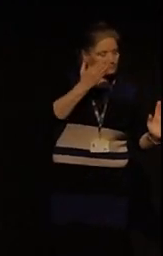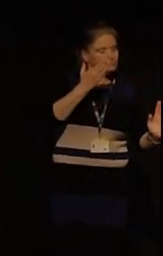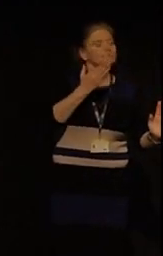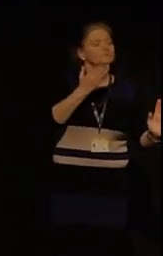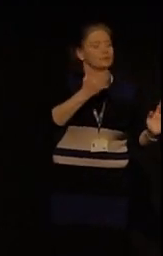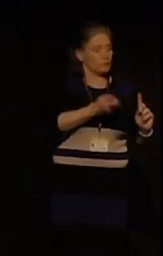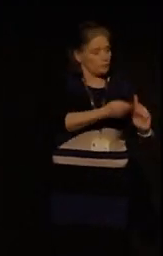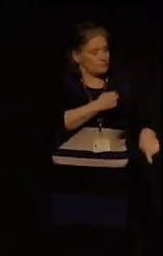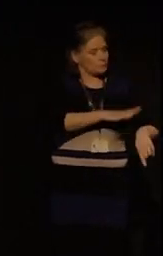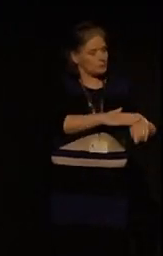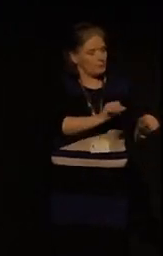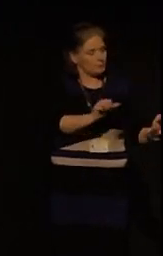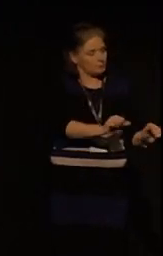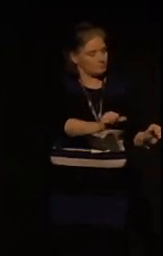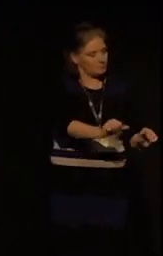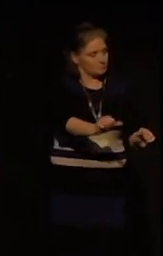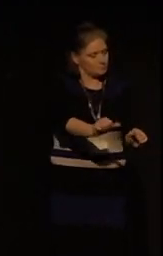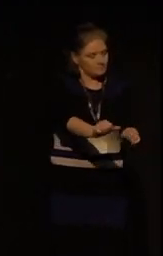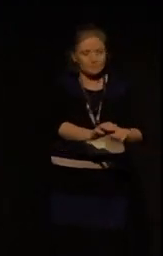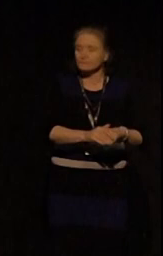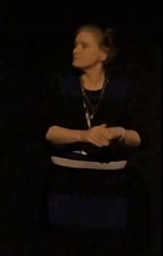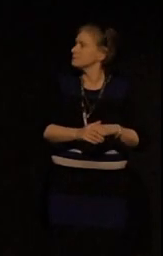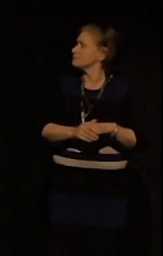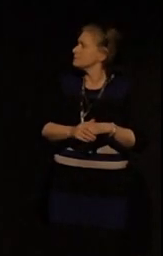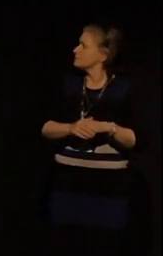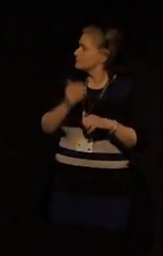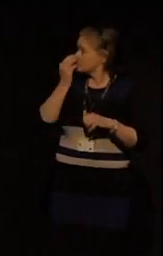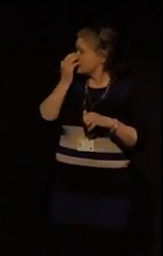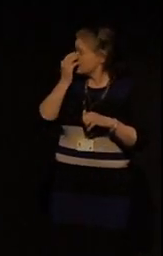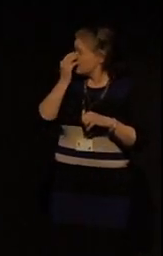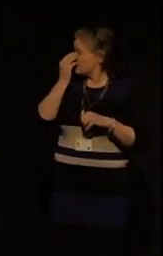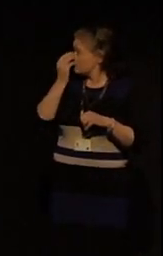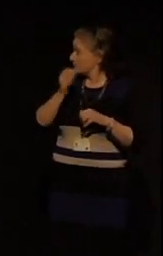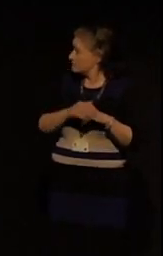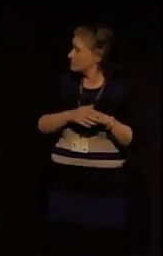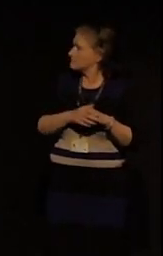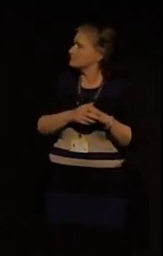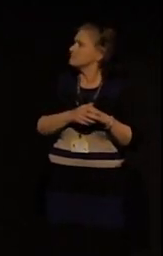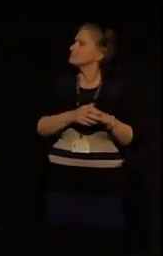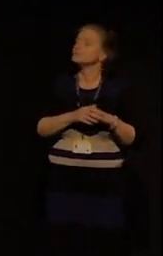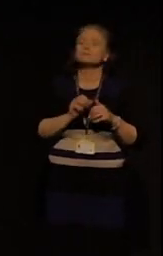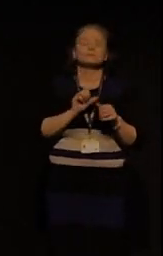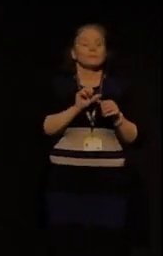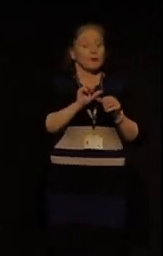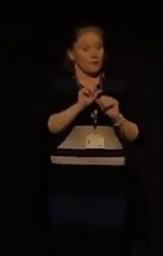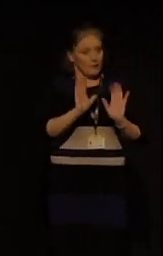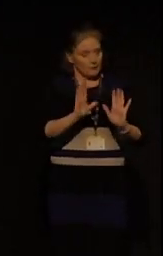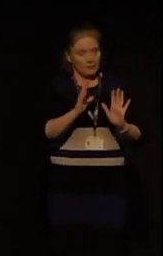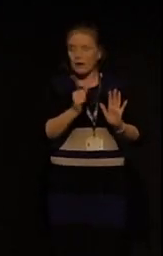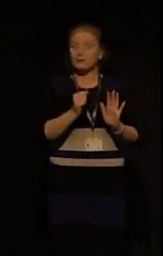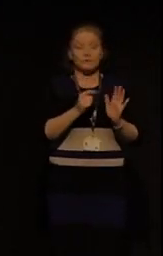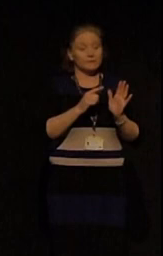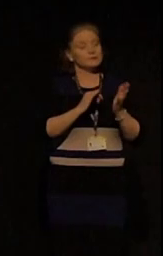the reaction times get shorter and shorter. Okay? Then what we do is we take a dose of this